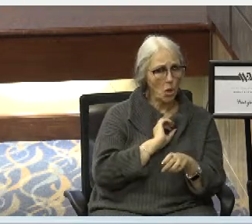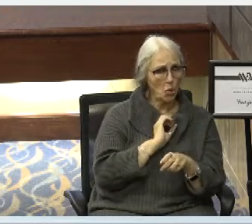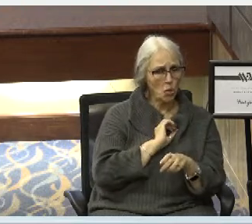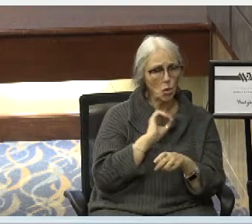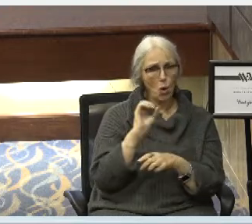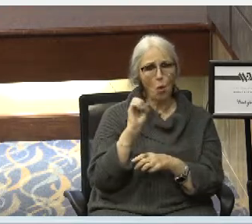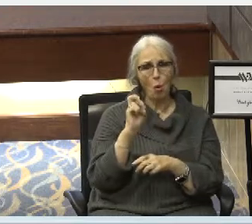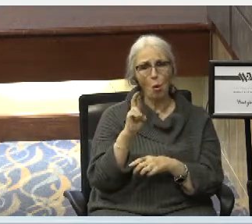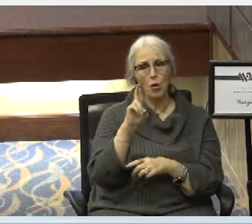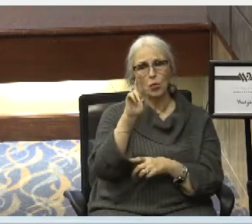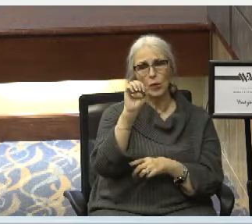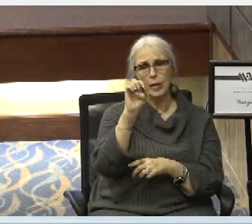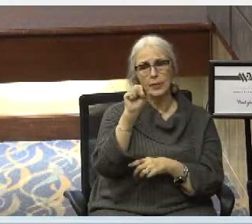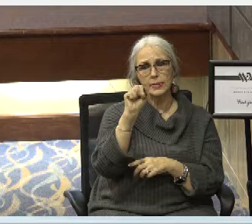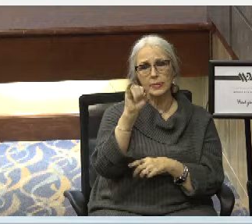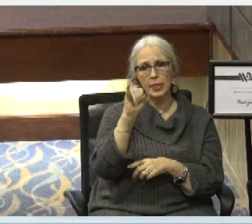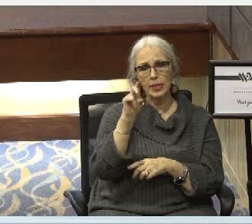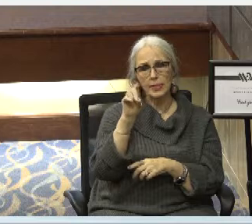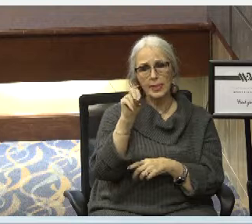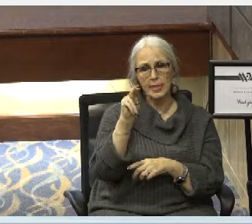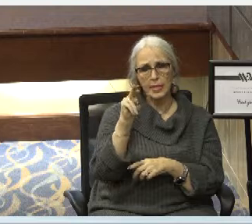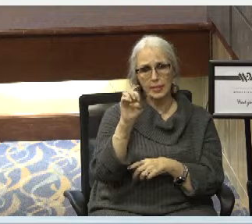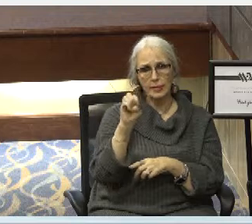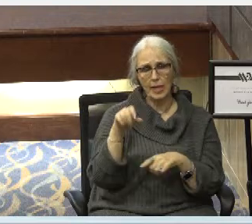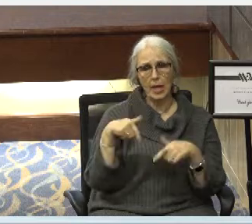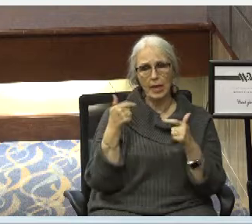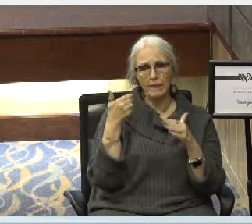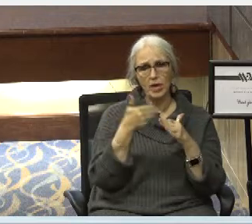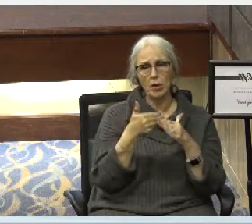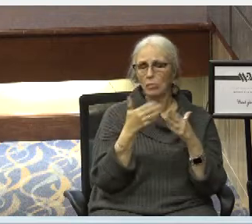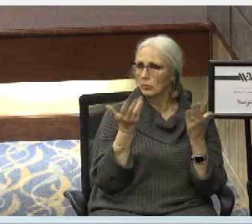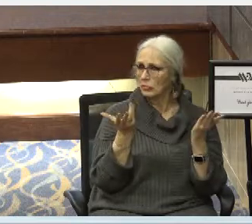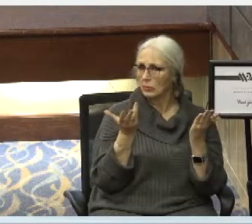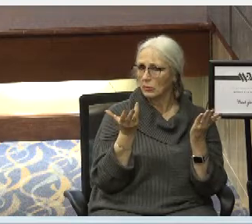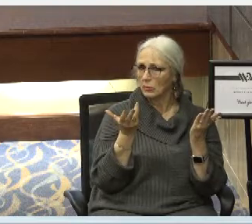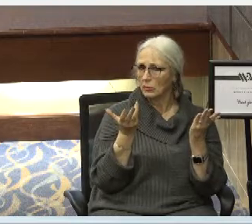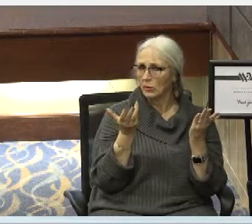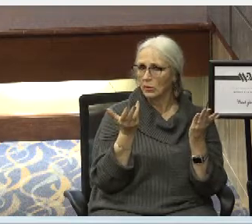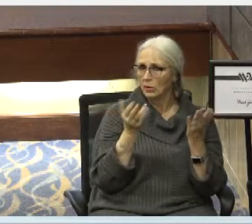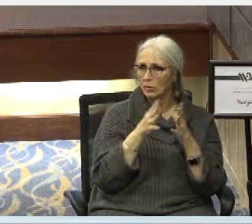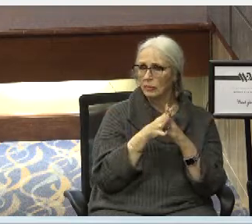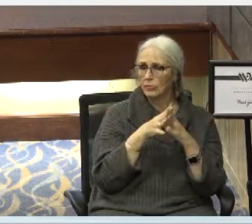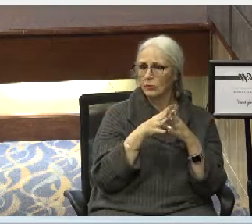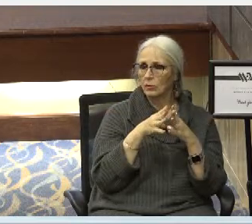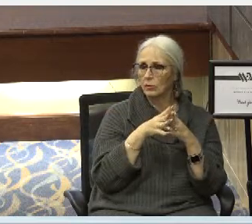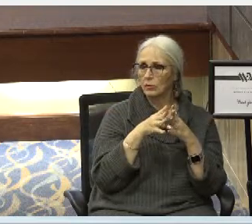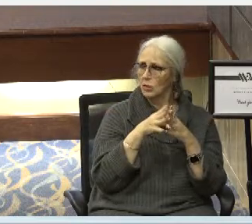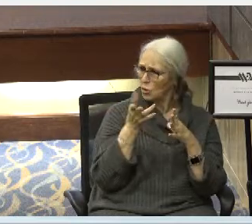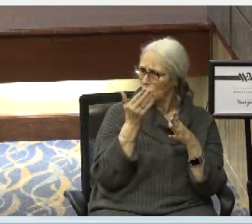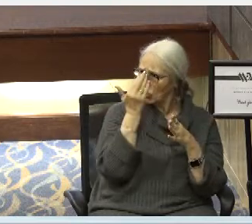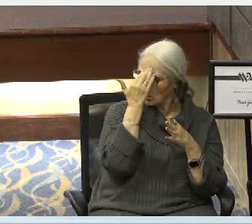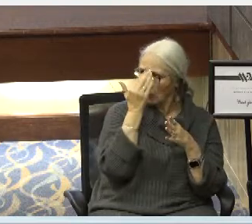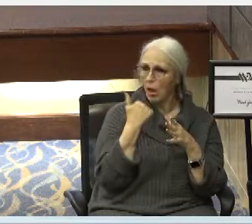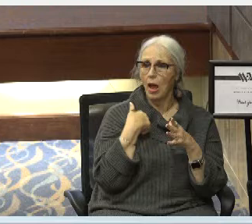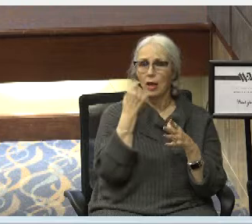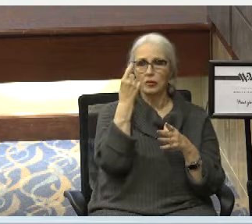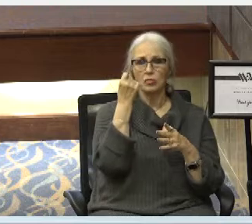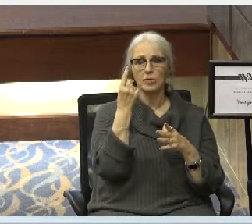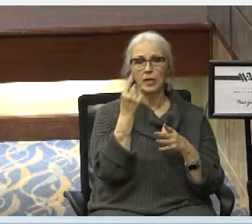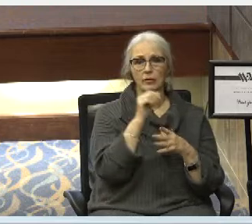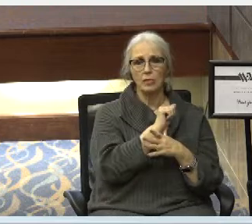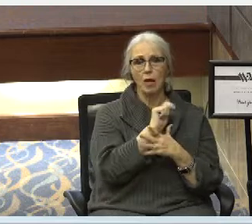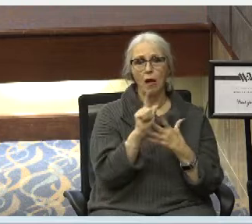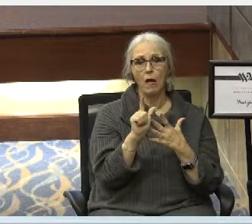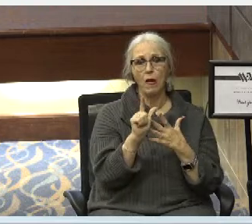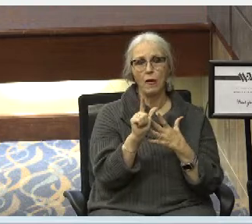lived along the LaSalle area where all this would be affected? Do you know? My understanding, all of them